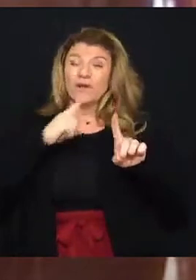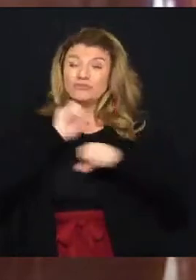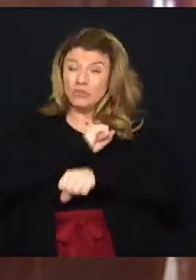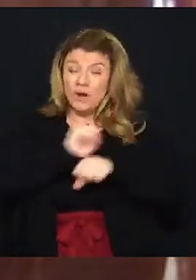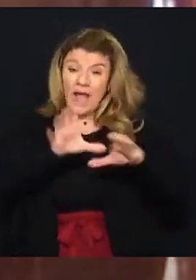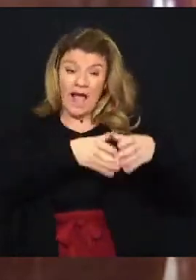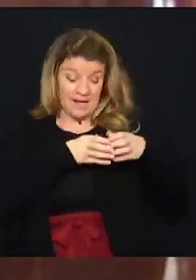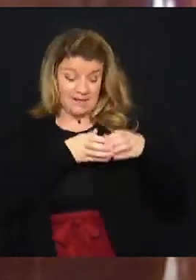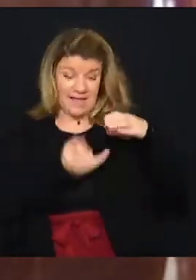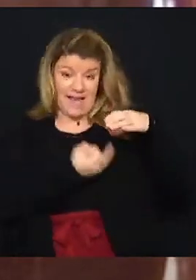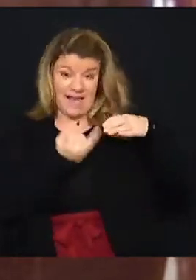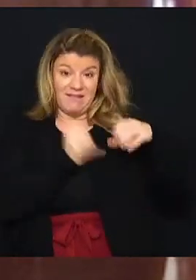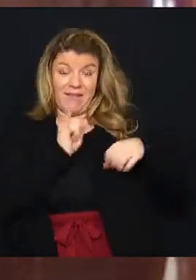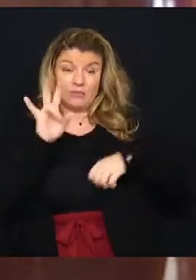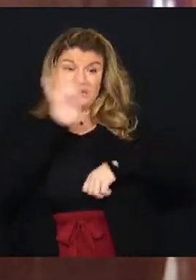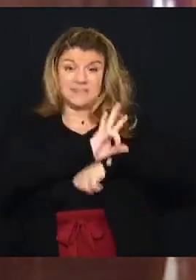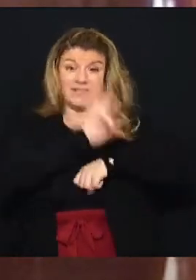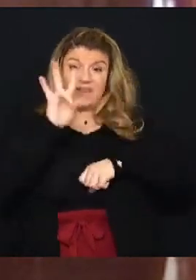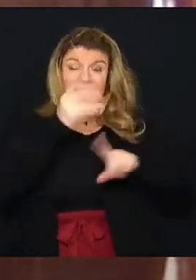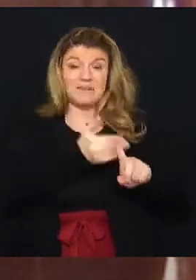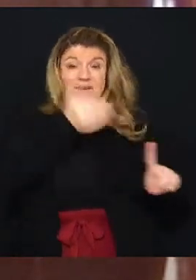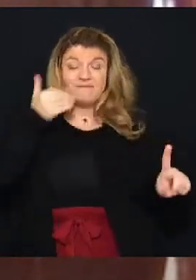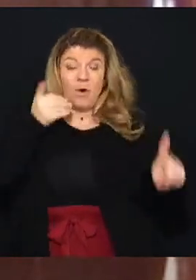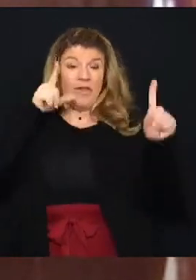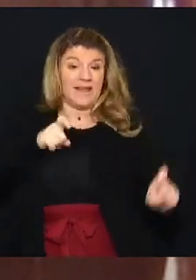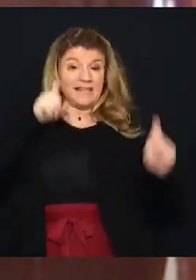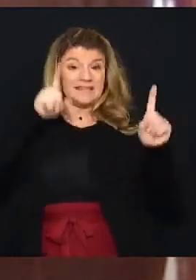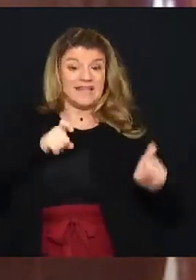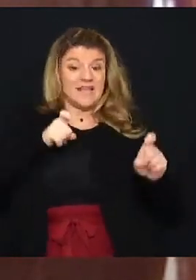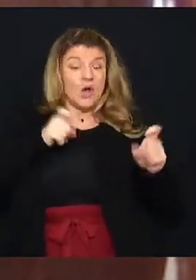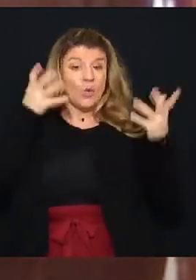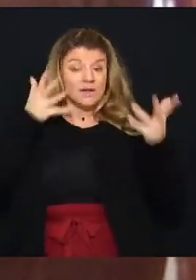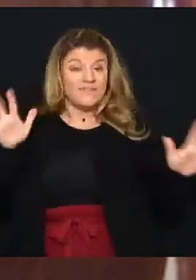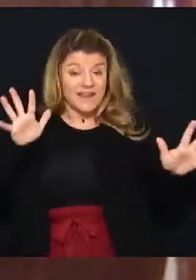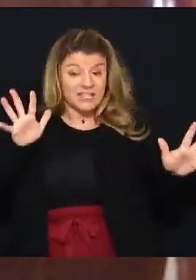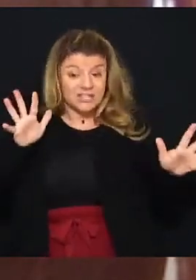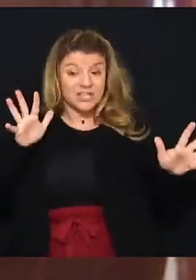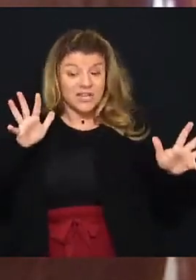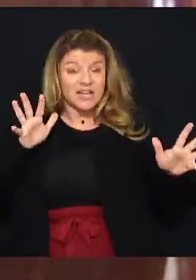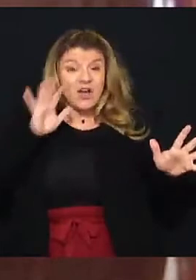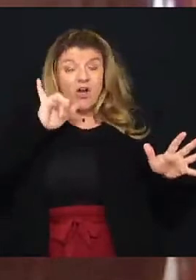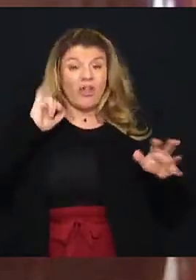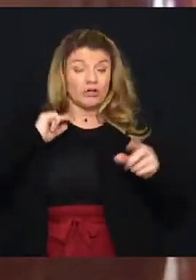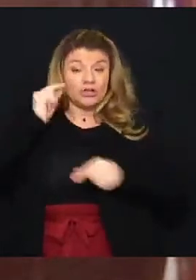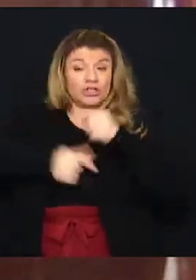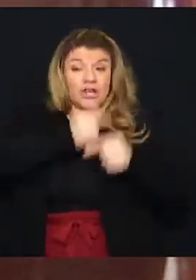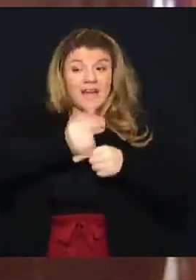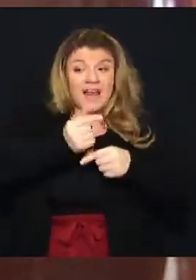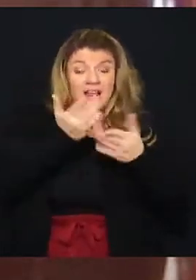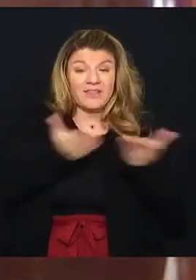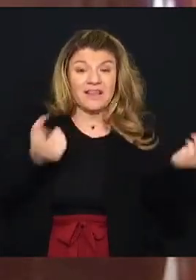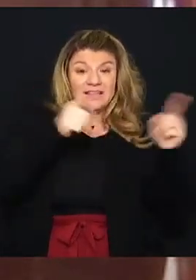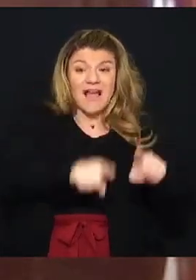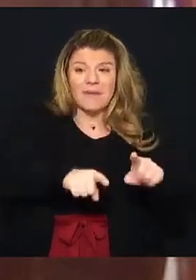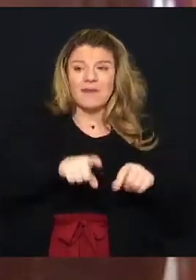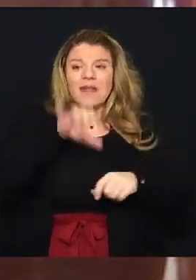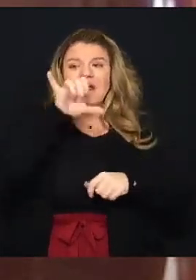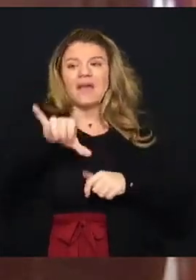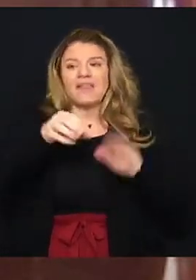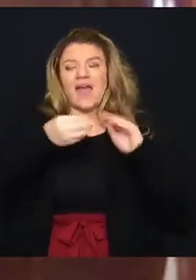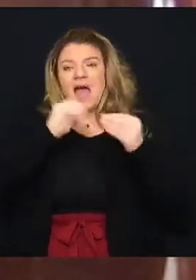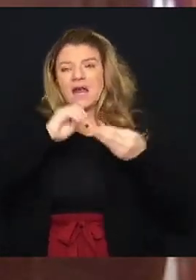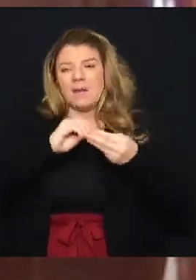immediate 7 days before the testing was finished on the genetic variants, that number was